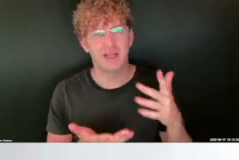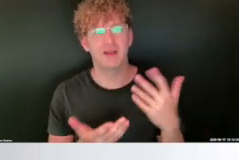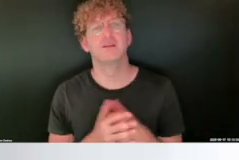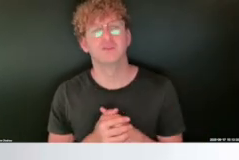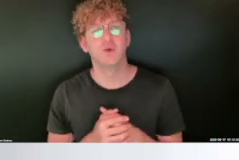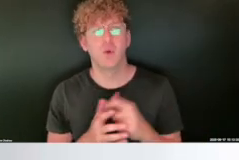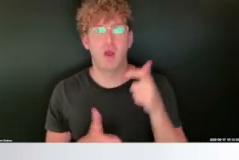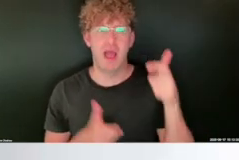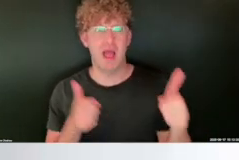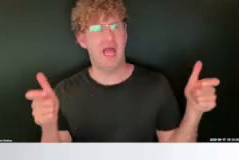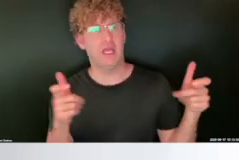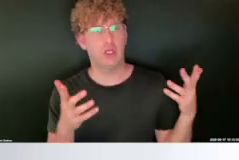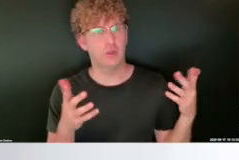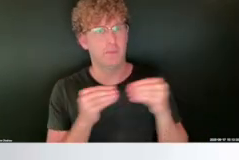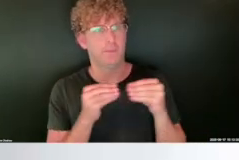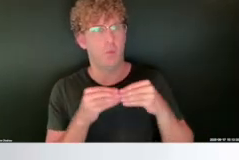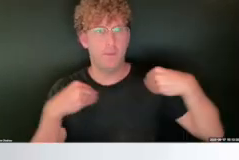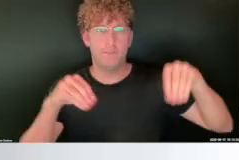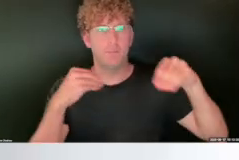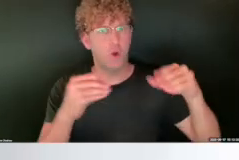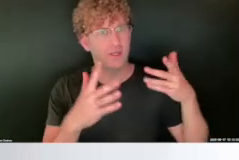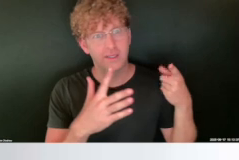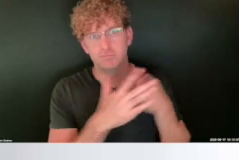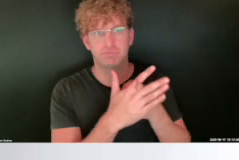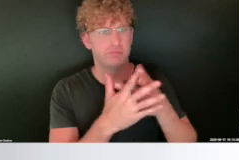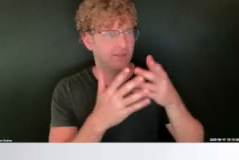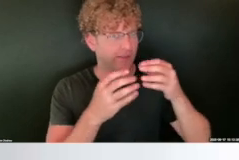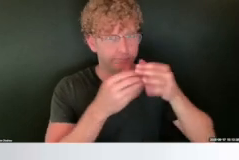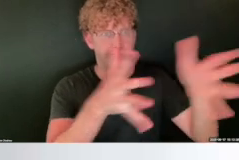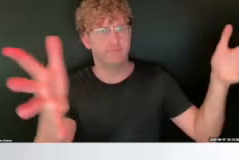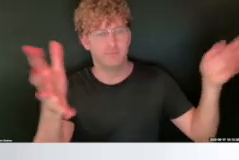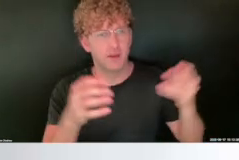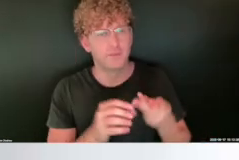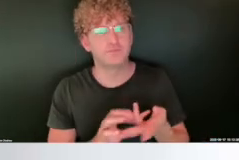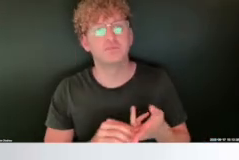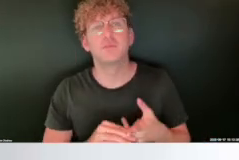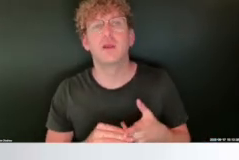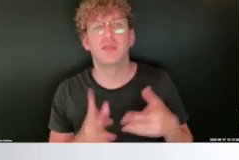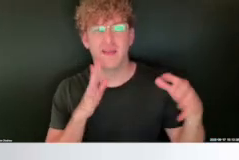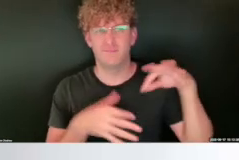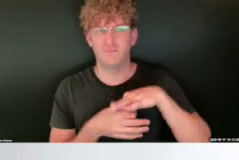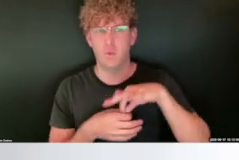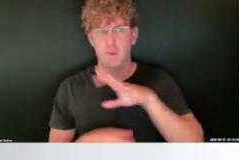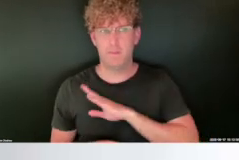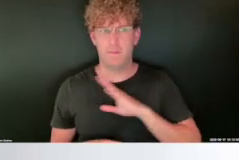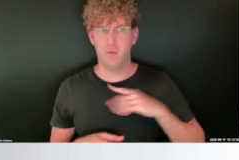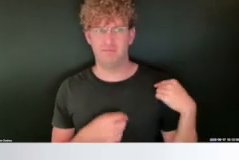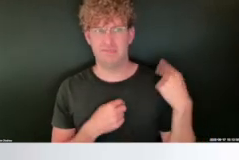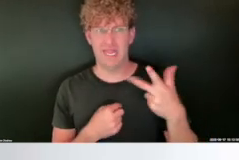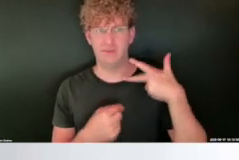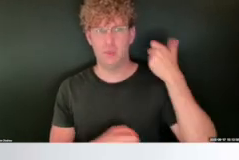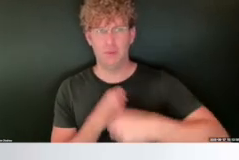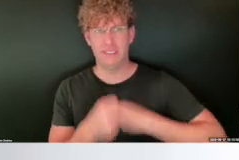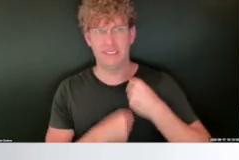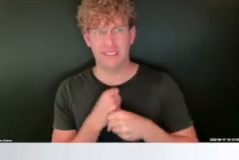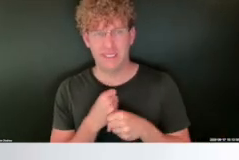penetration, and that has been voted on by the board over the last 3 years. And so my comments support that these findings from the Clean Transportation